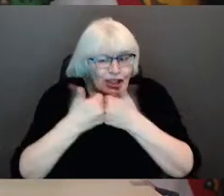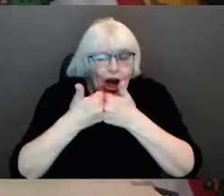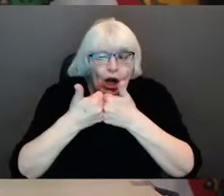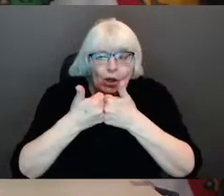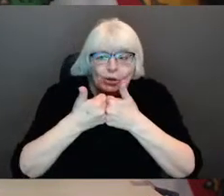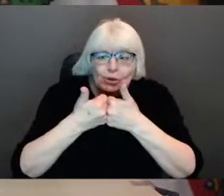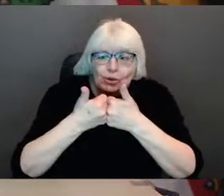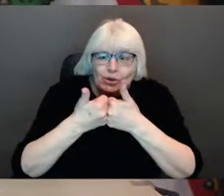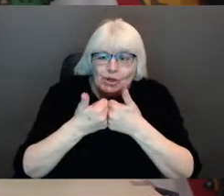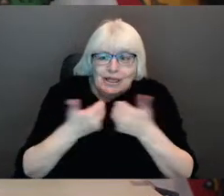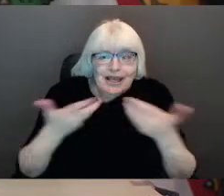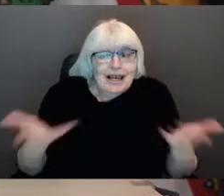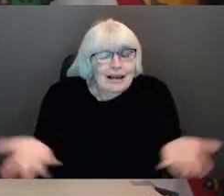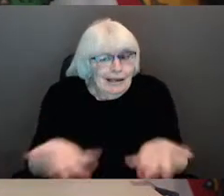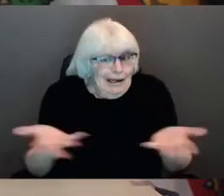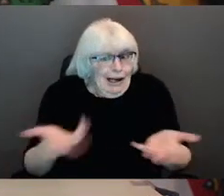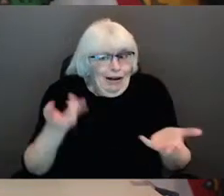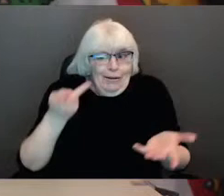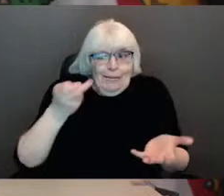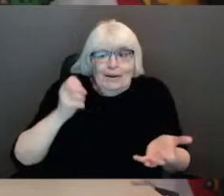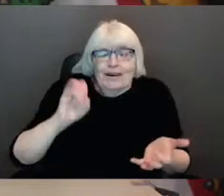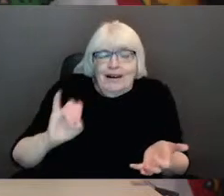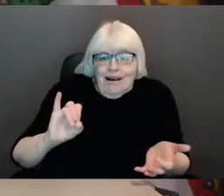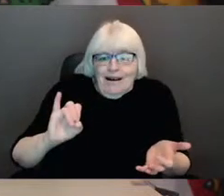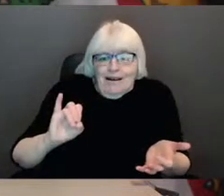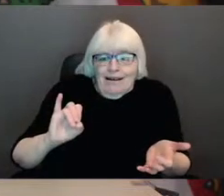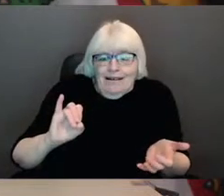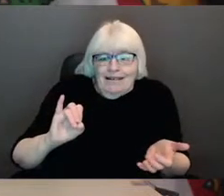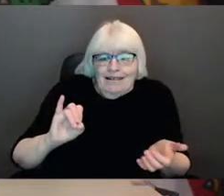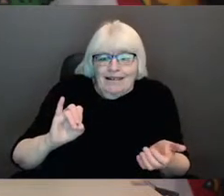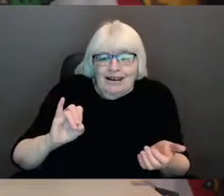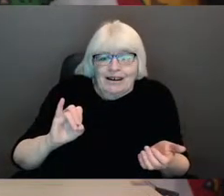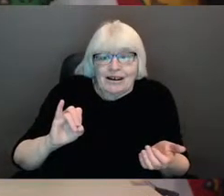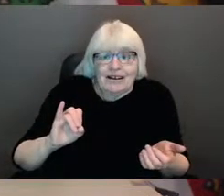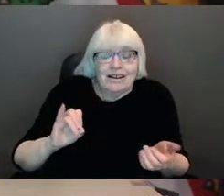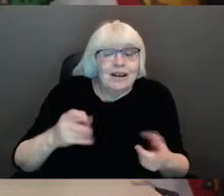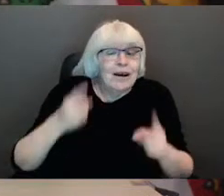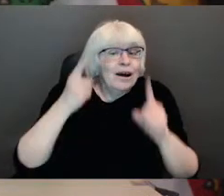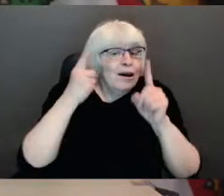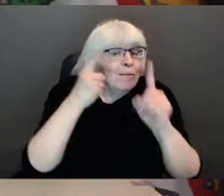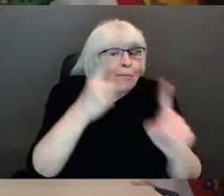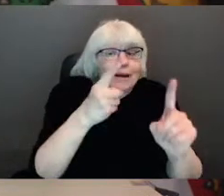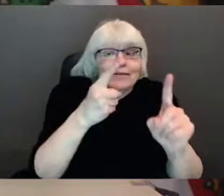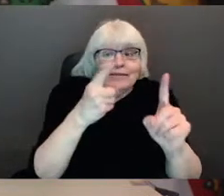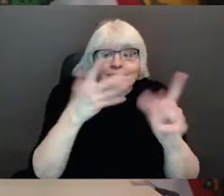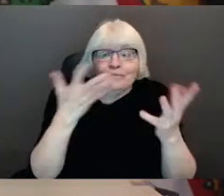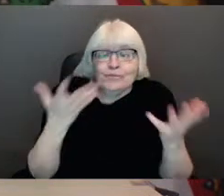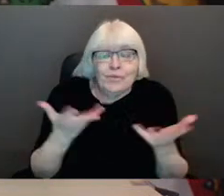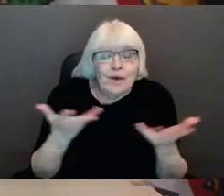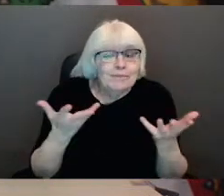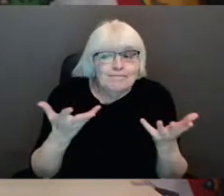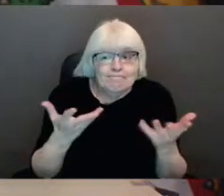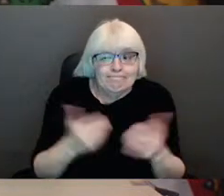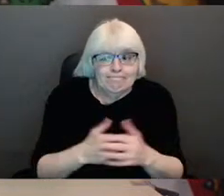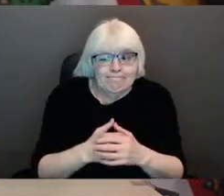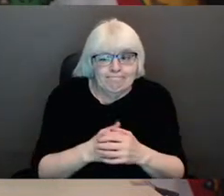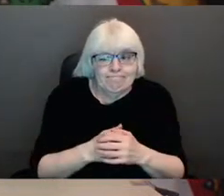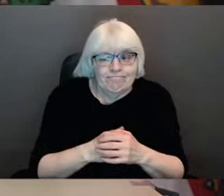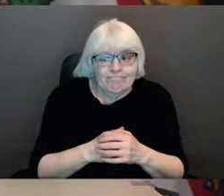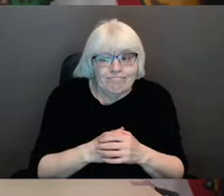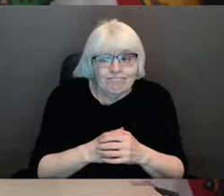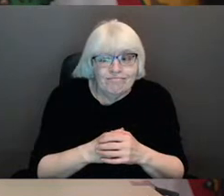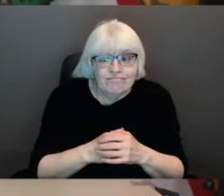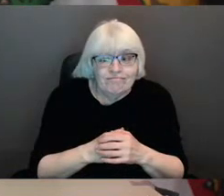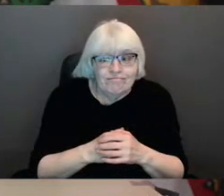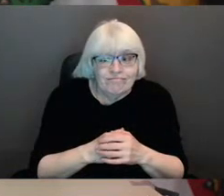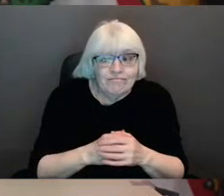Island, specifically as it pertains to our long-term care and community care and the staffing